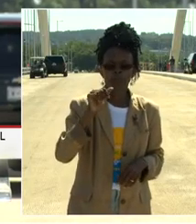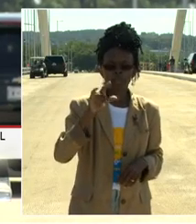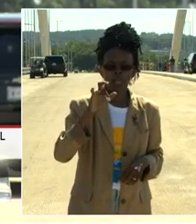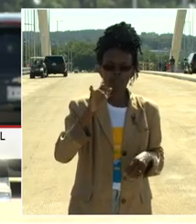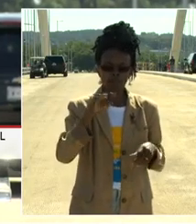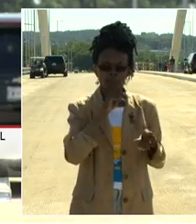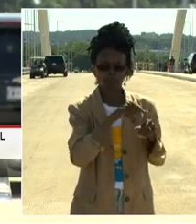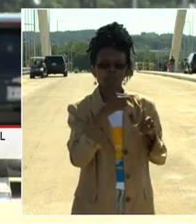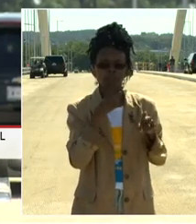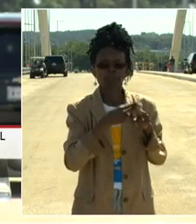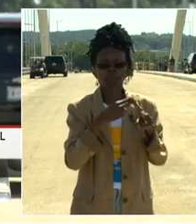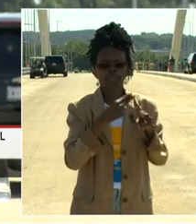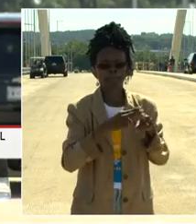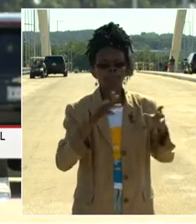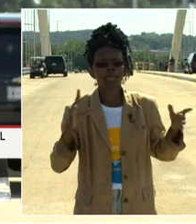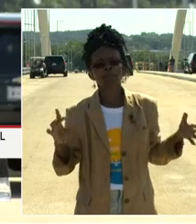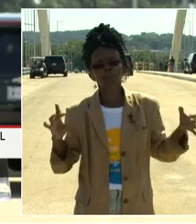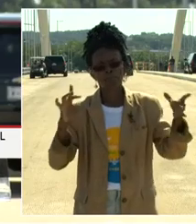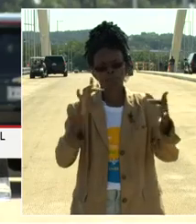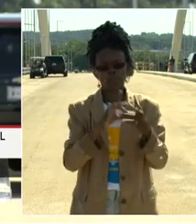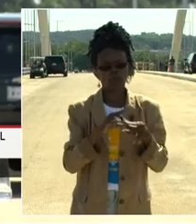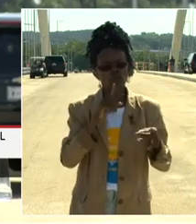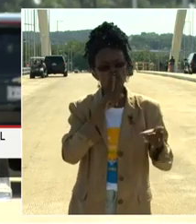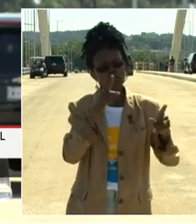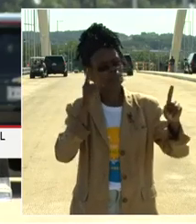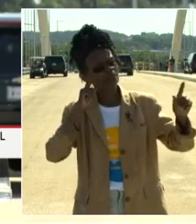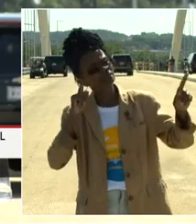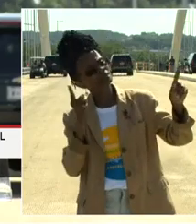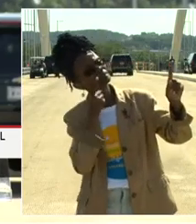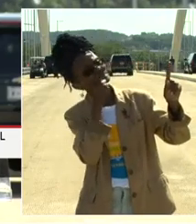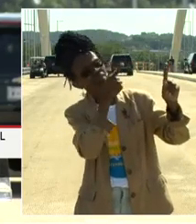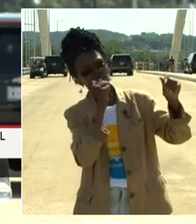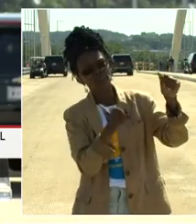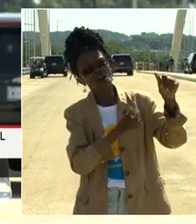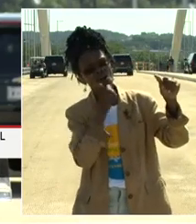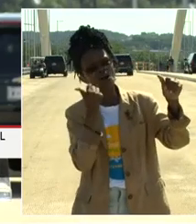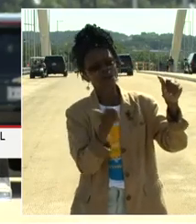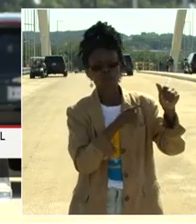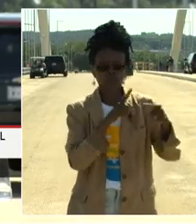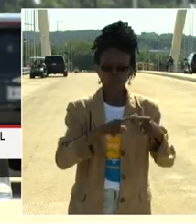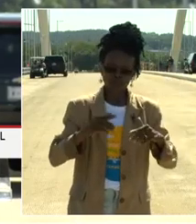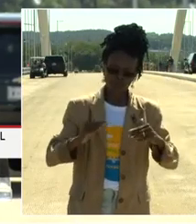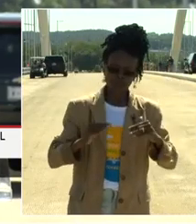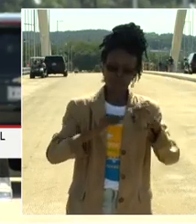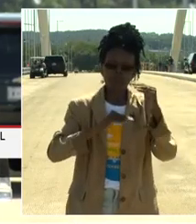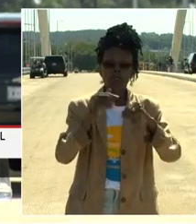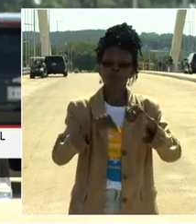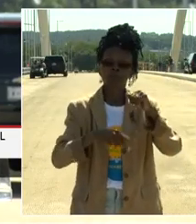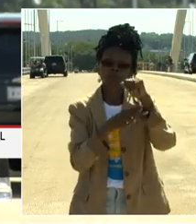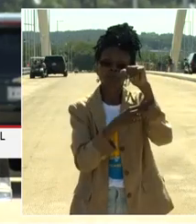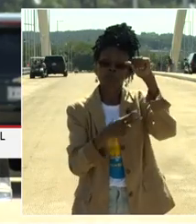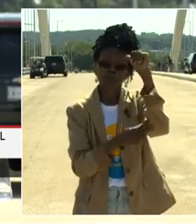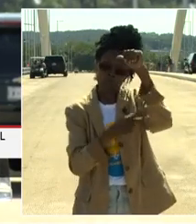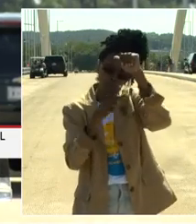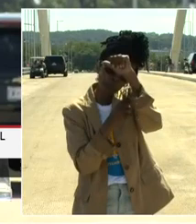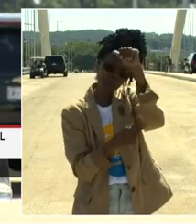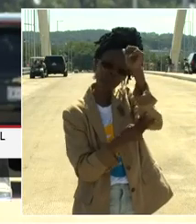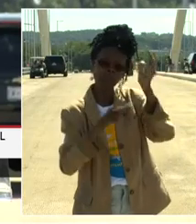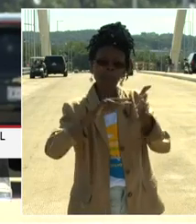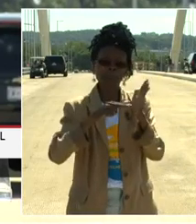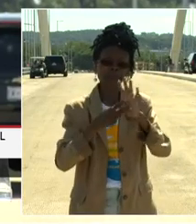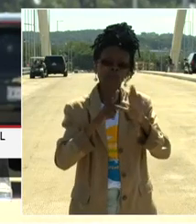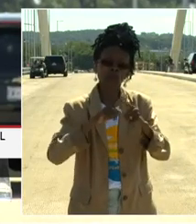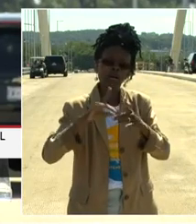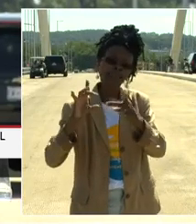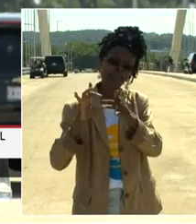desire to be. Long live our ancestor, Mr. Douglass, and may this bridge, fittingly named